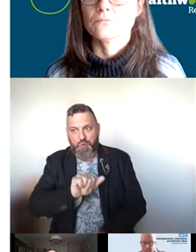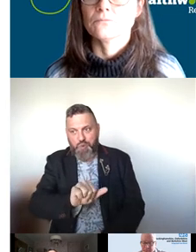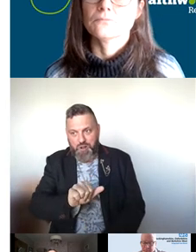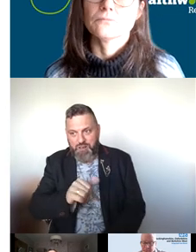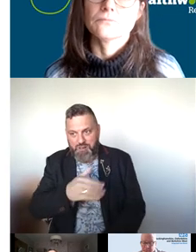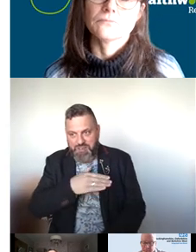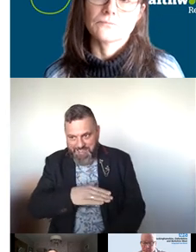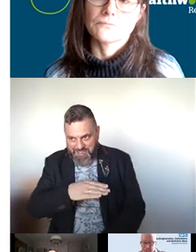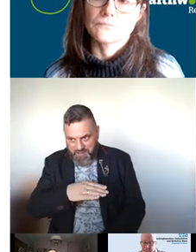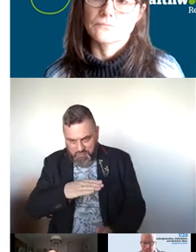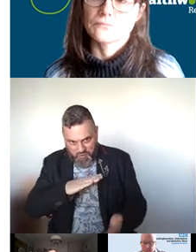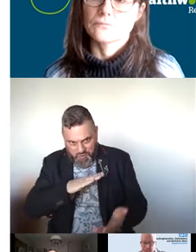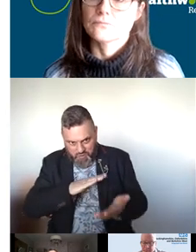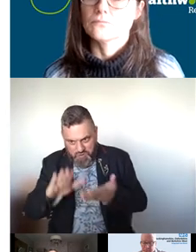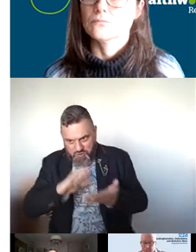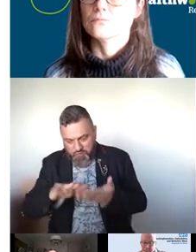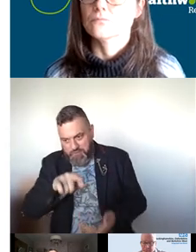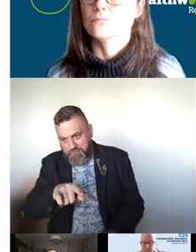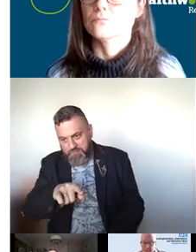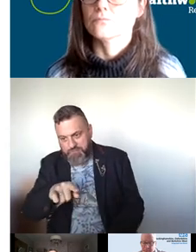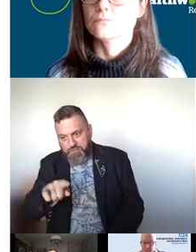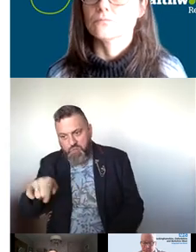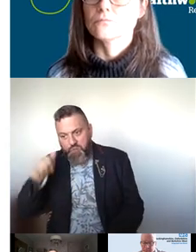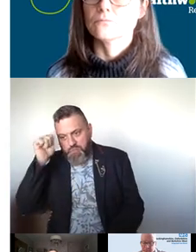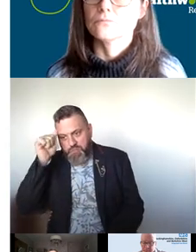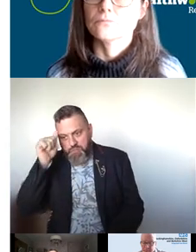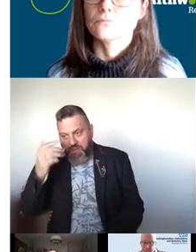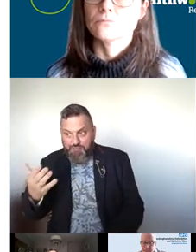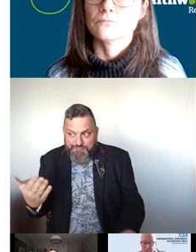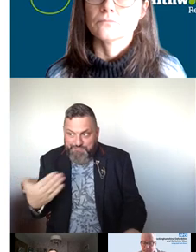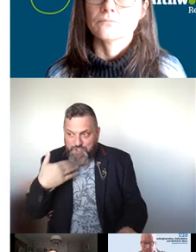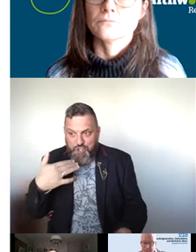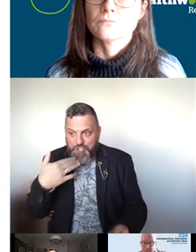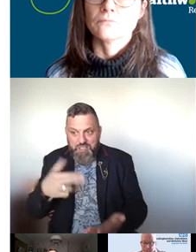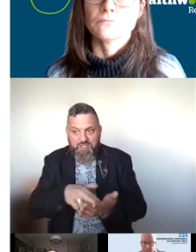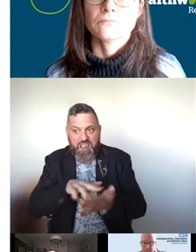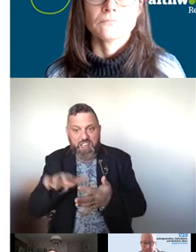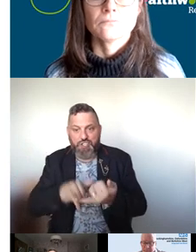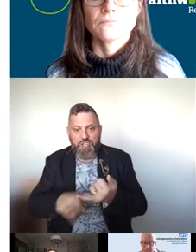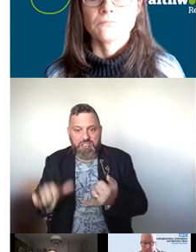needs to be addressed. We also know that there is a shortage of NHS